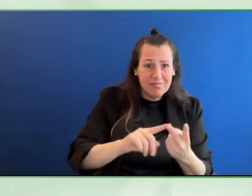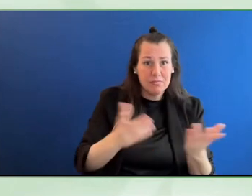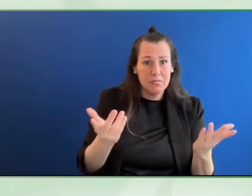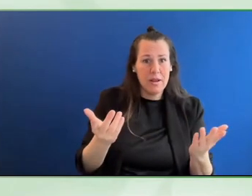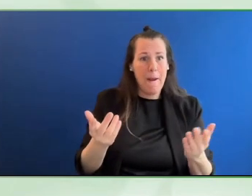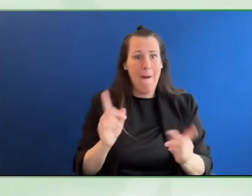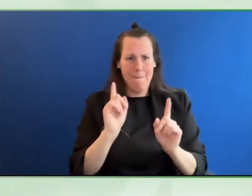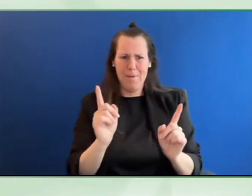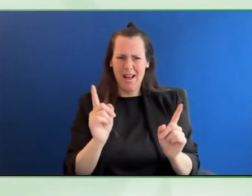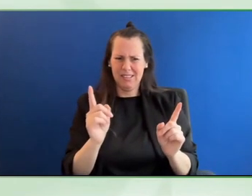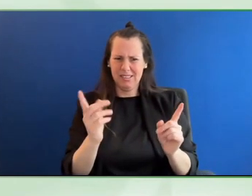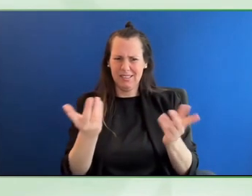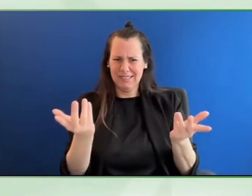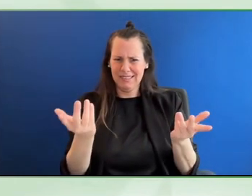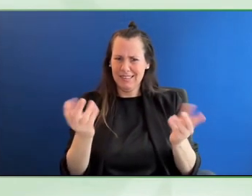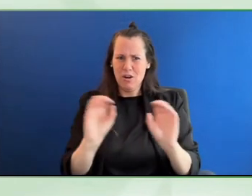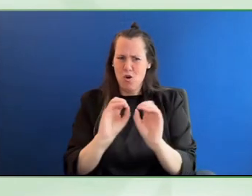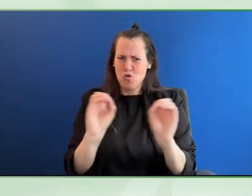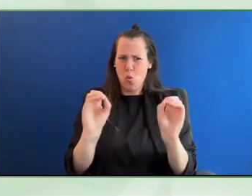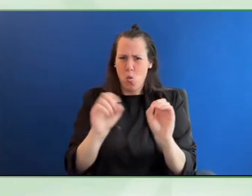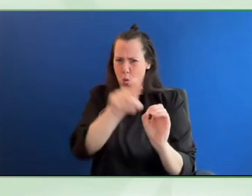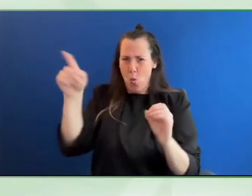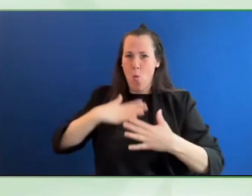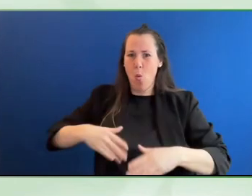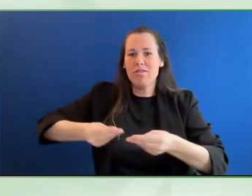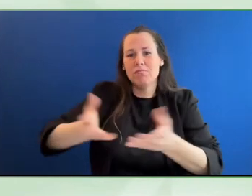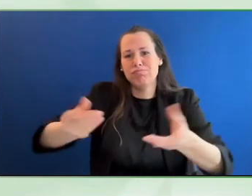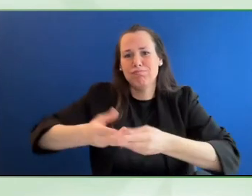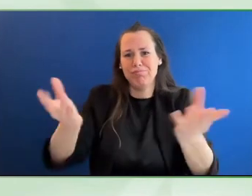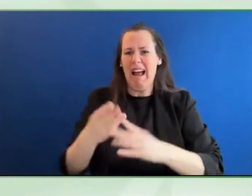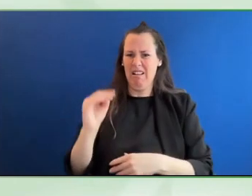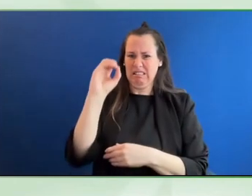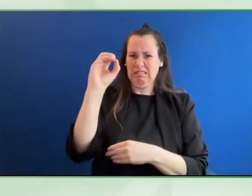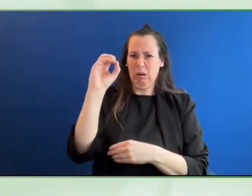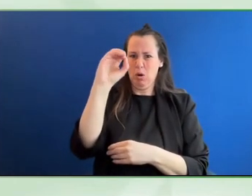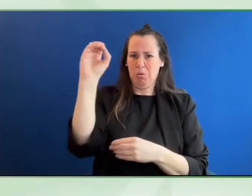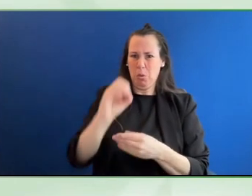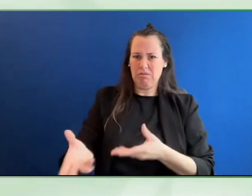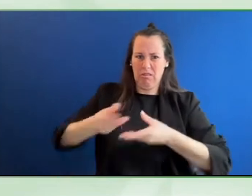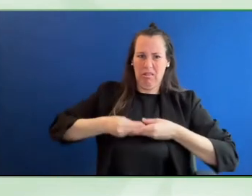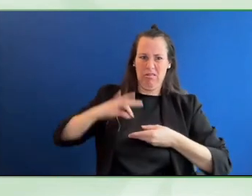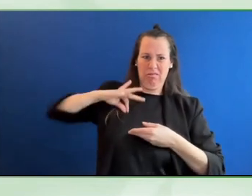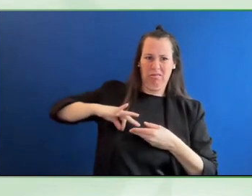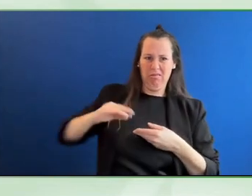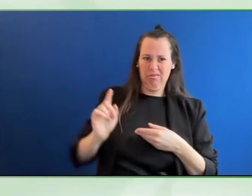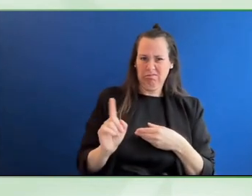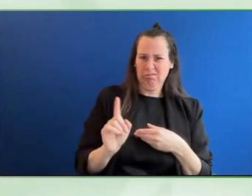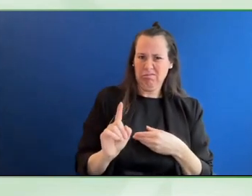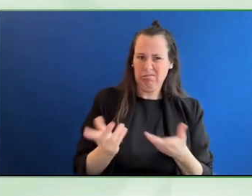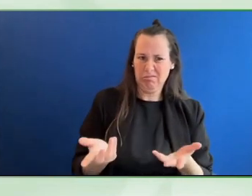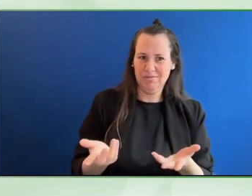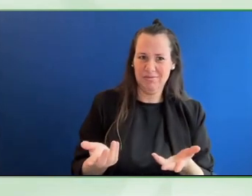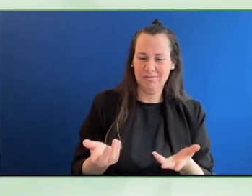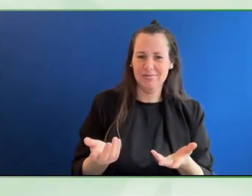to them. So what can the Zero Project community do to help? Well, two things. Well,